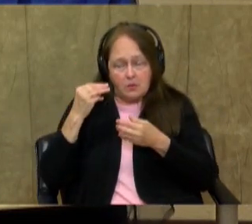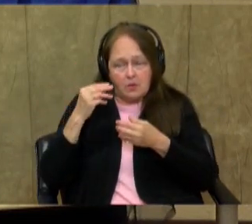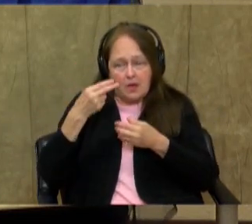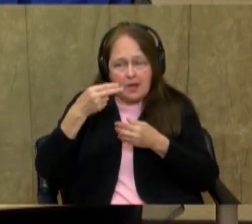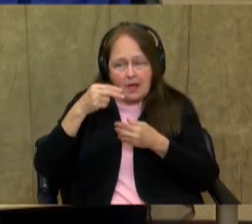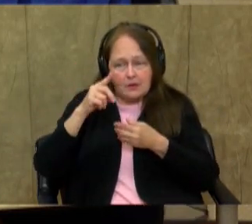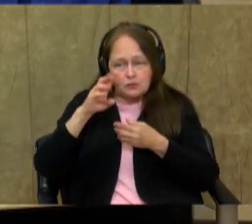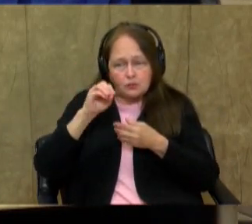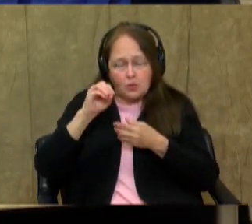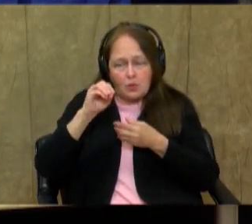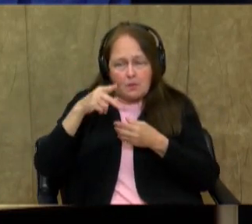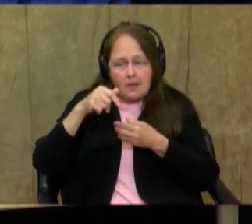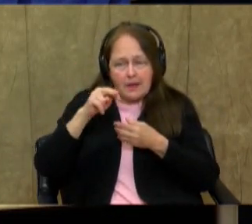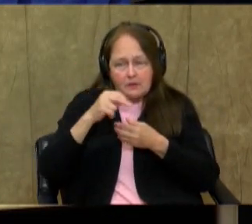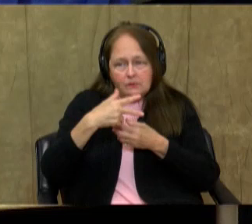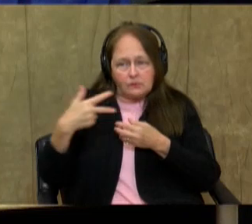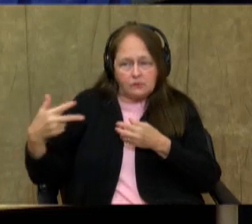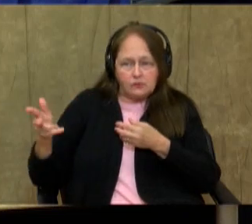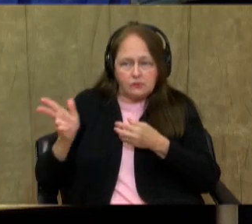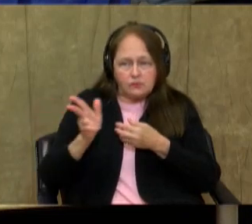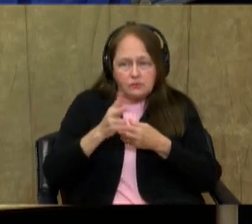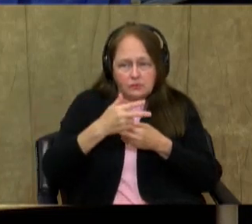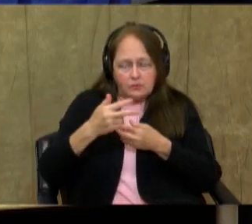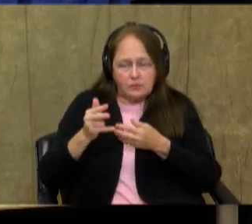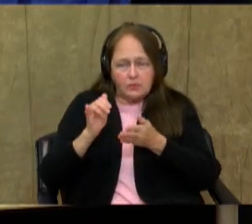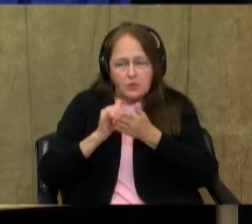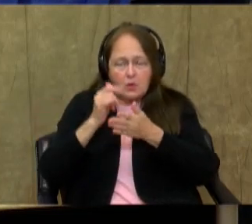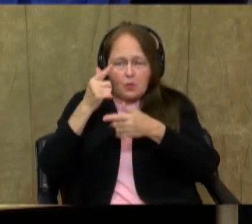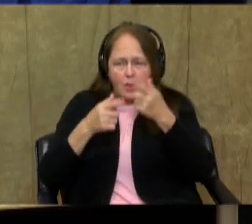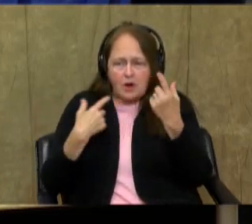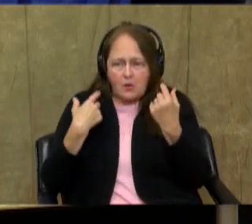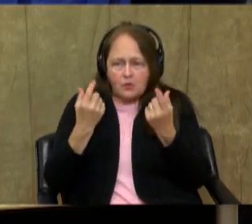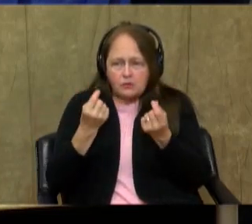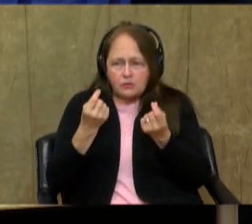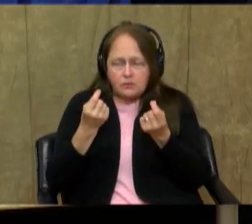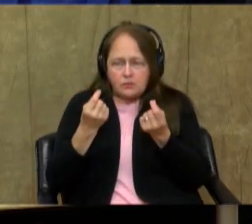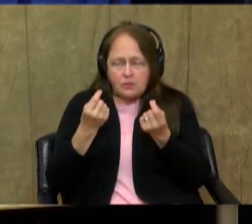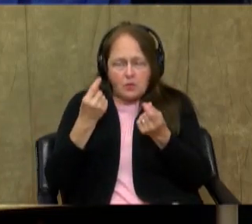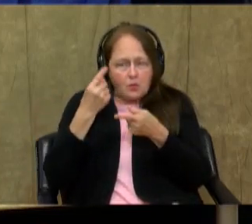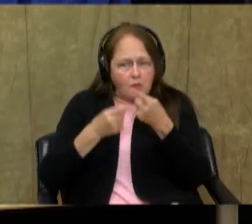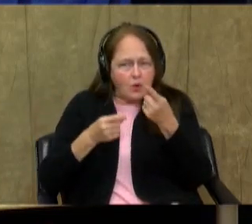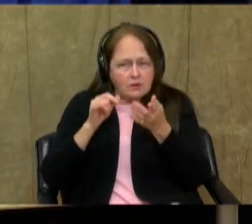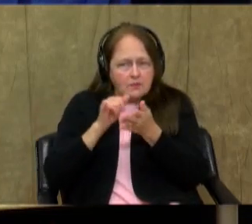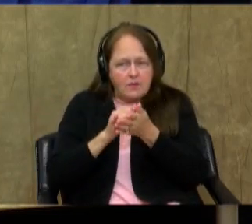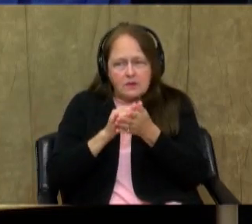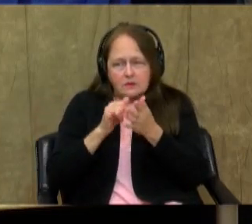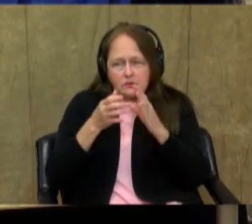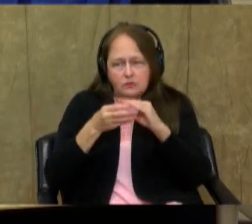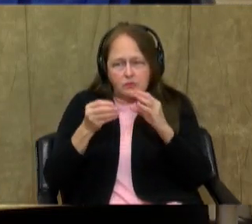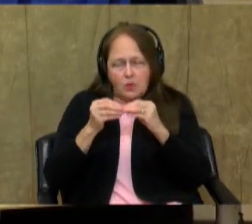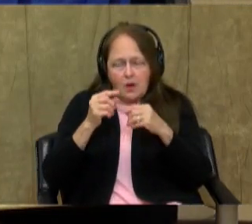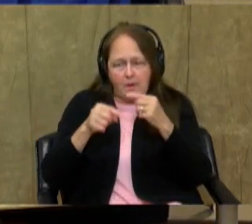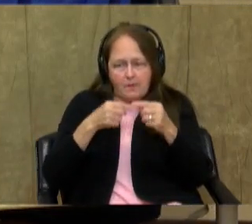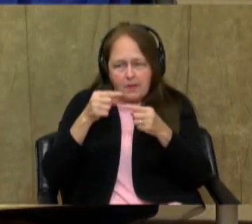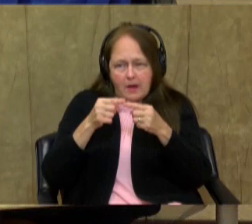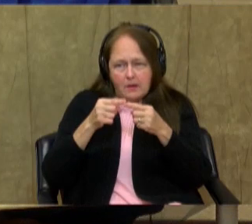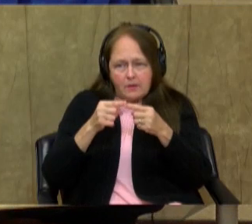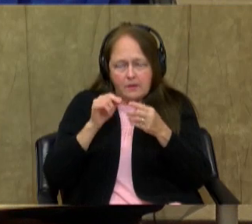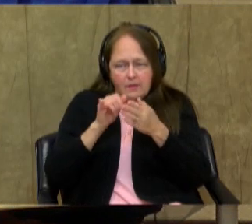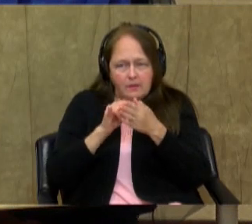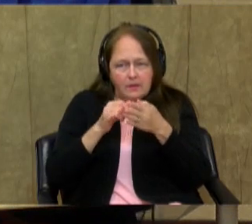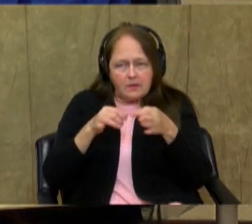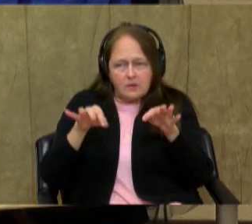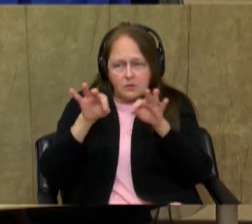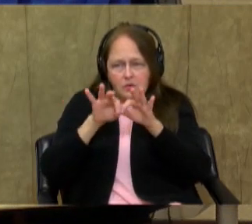hydroplaning. Now, what can we infer? What is this text about? What is the